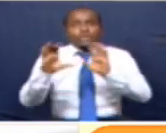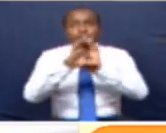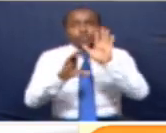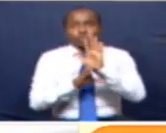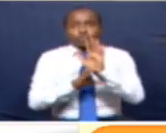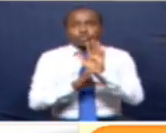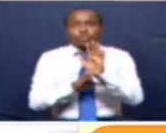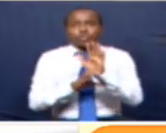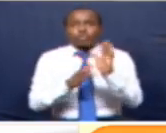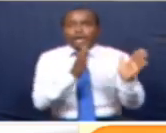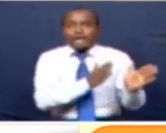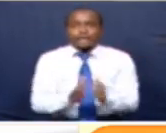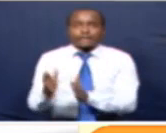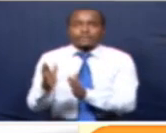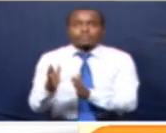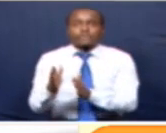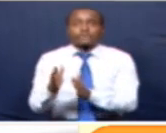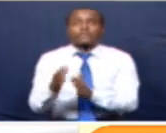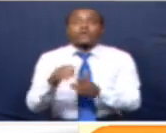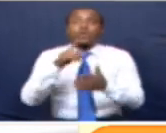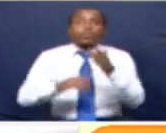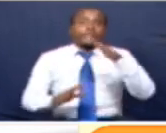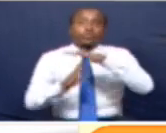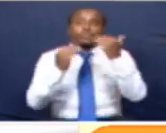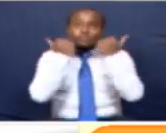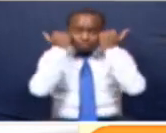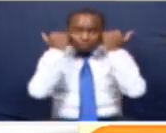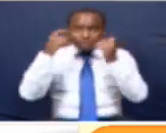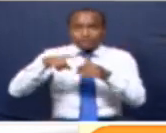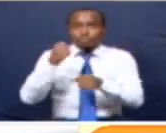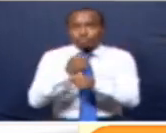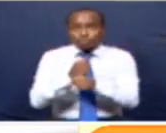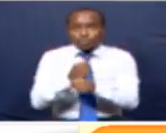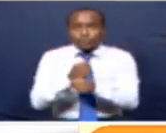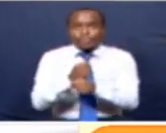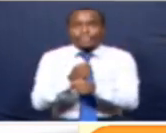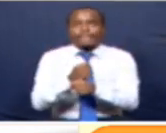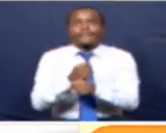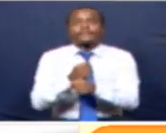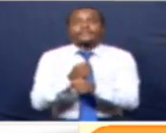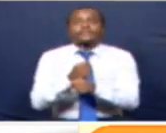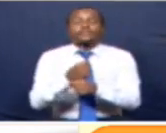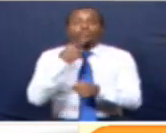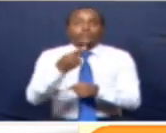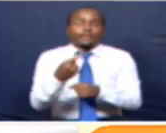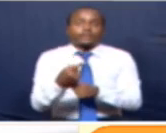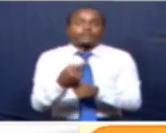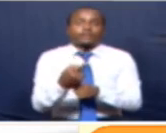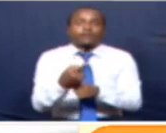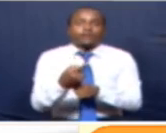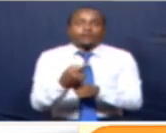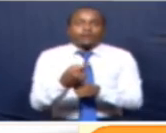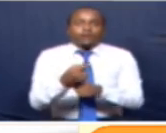is what the Supreme Court should have done specifically to give proper guidance, was to say that there is